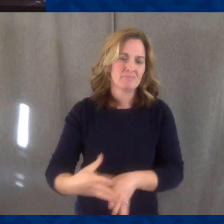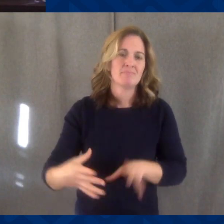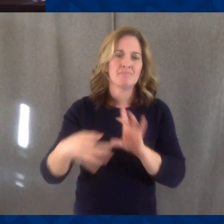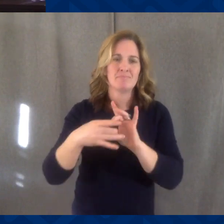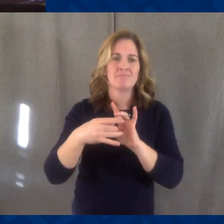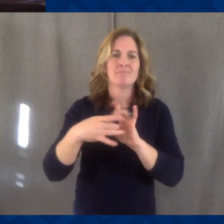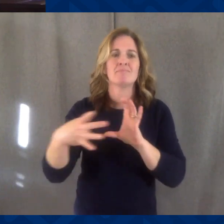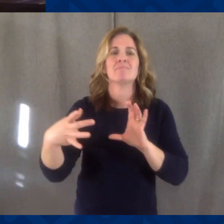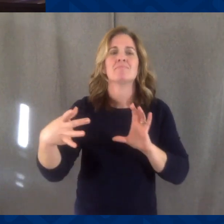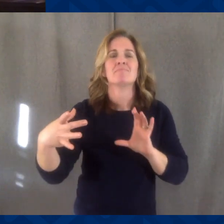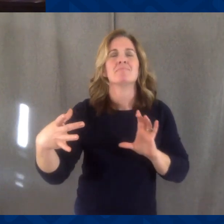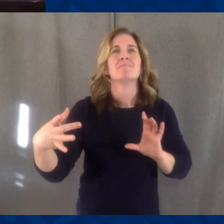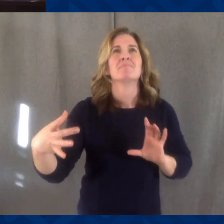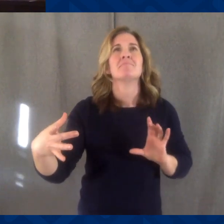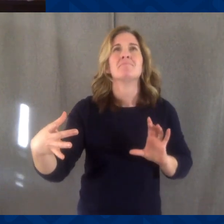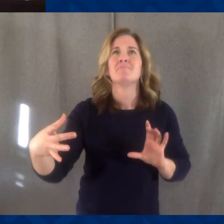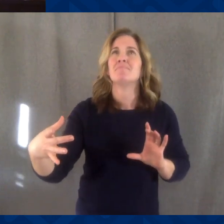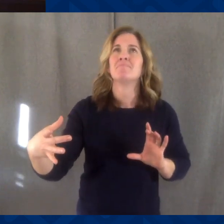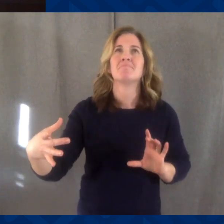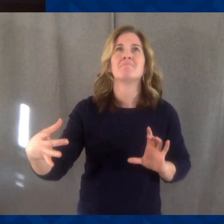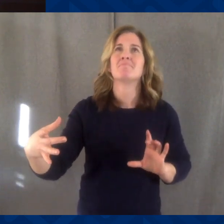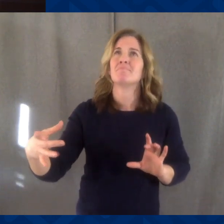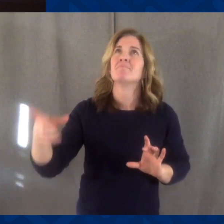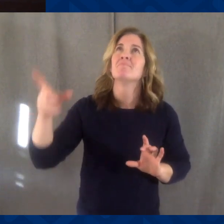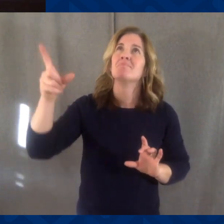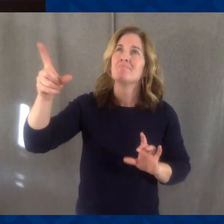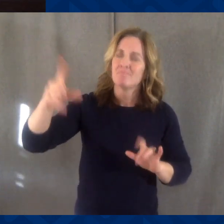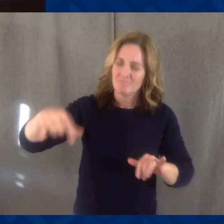now welcomed in.